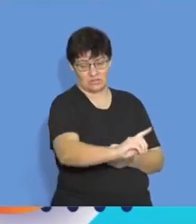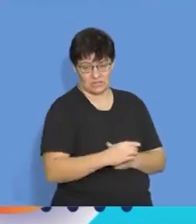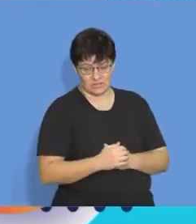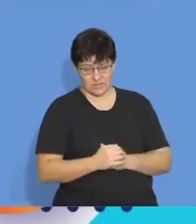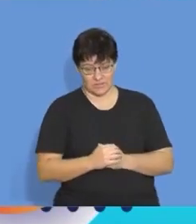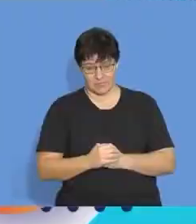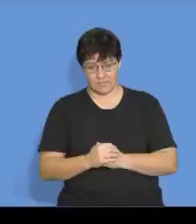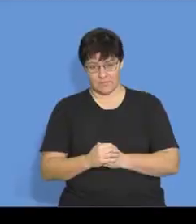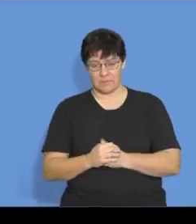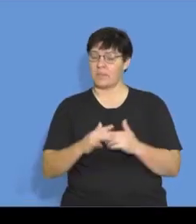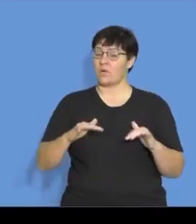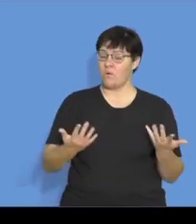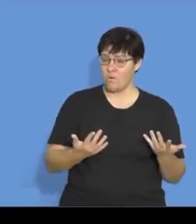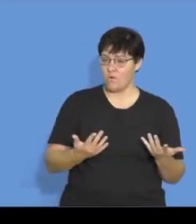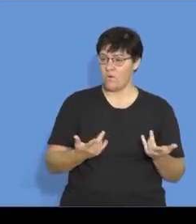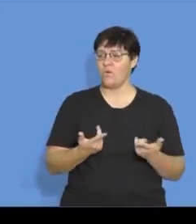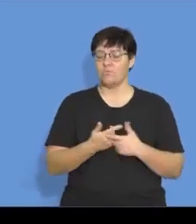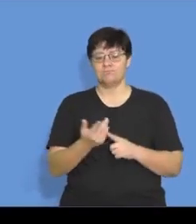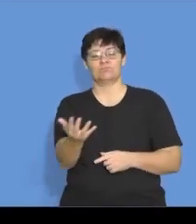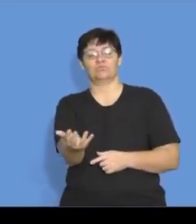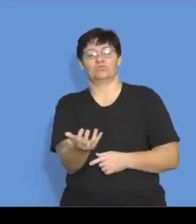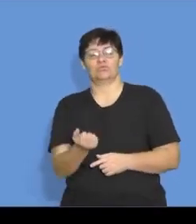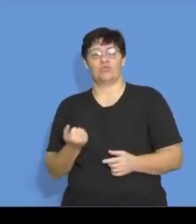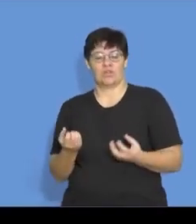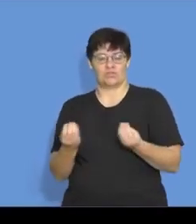you have drawings of